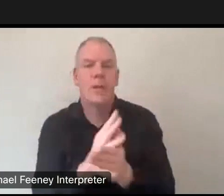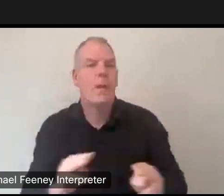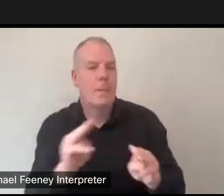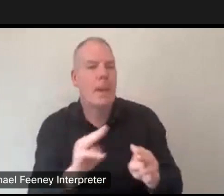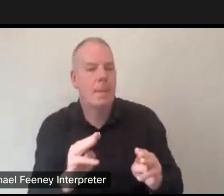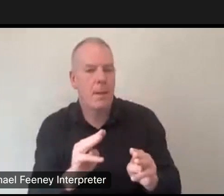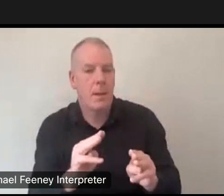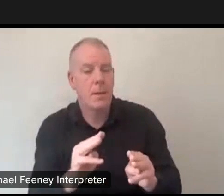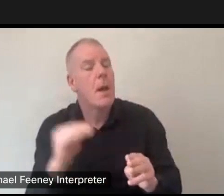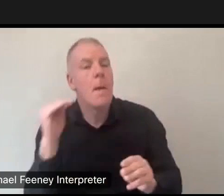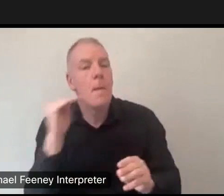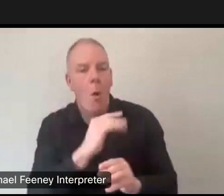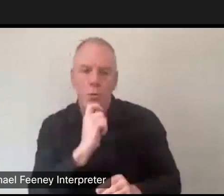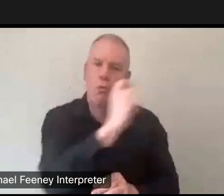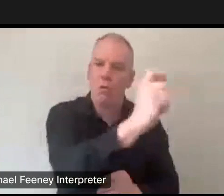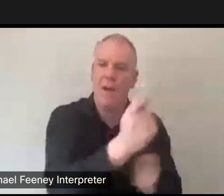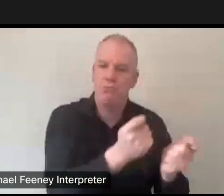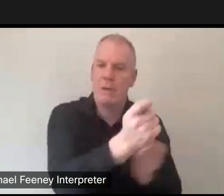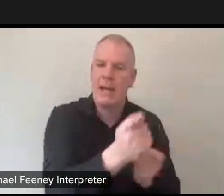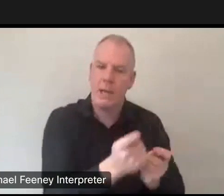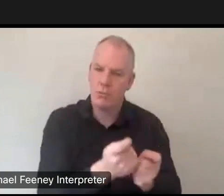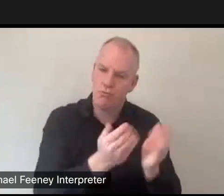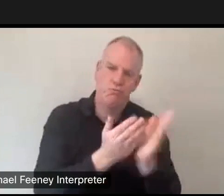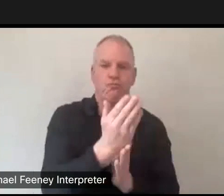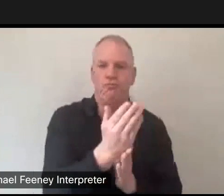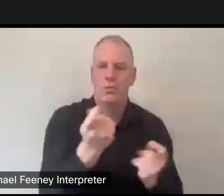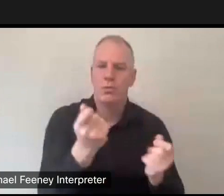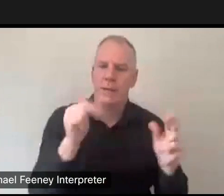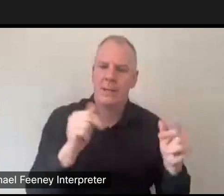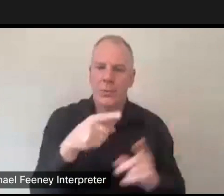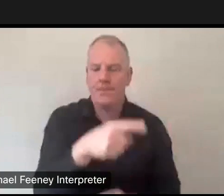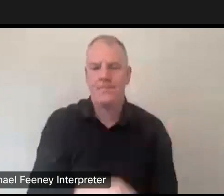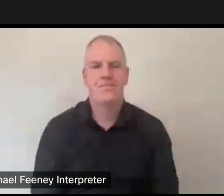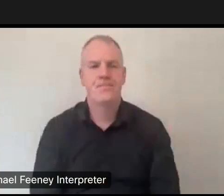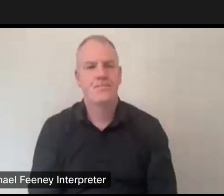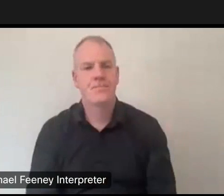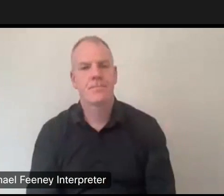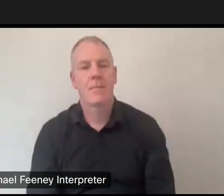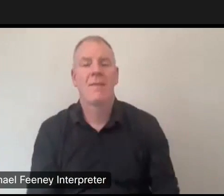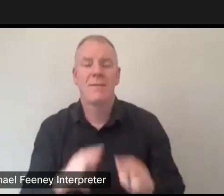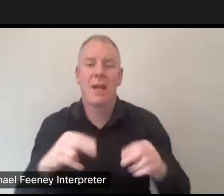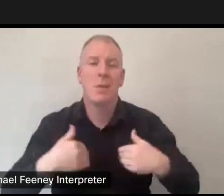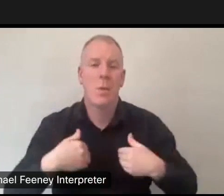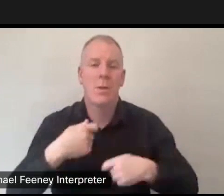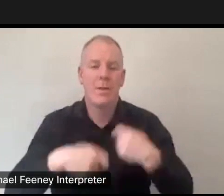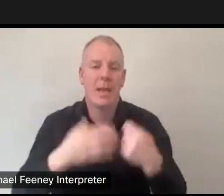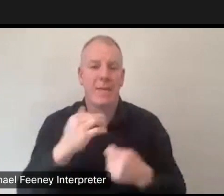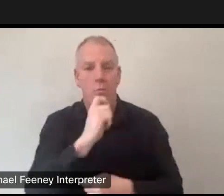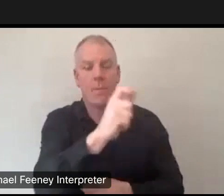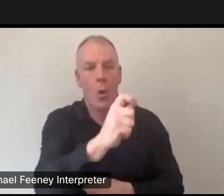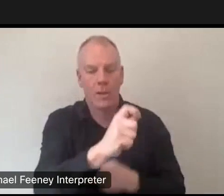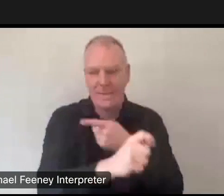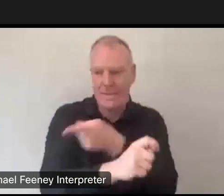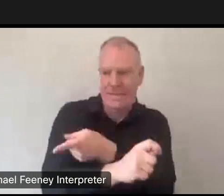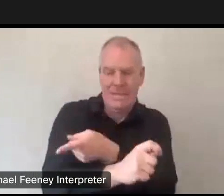we notify the regulator, and there might be some learning along that way. And I think it's not to be concerned if you report something that you suspect